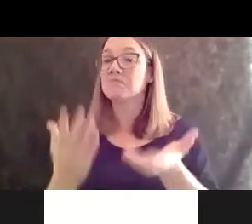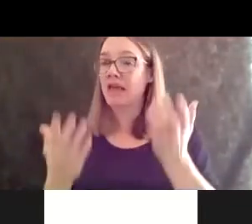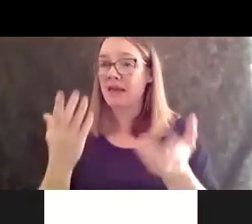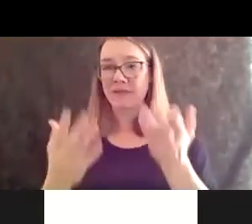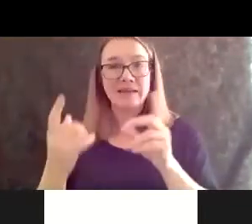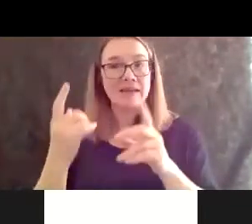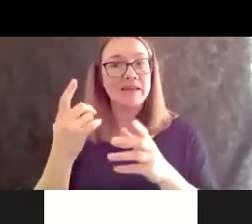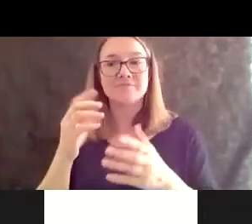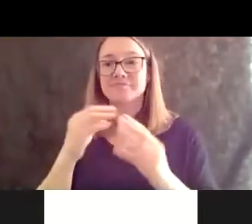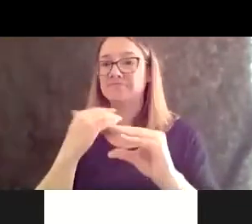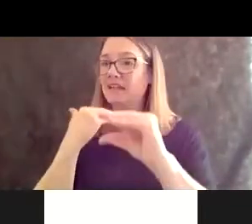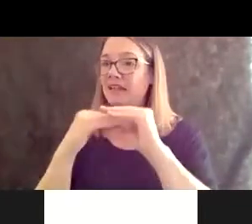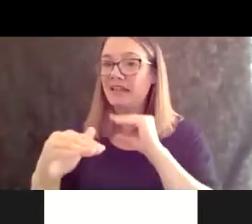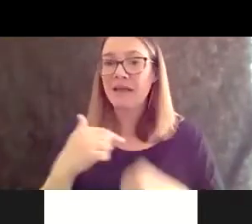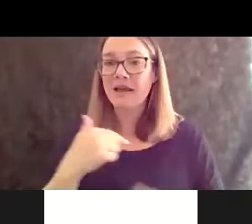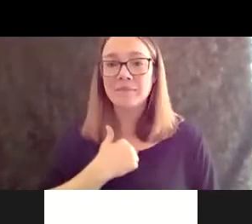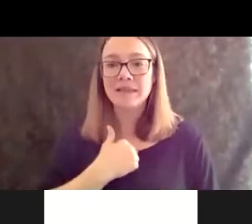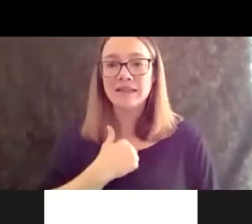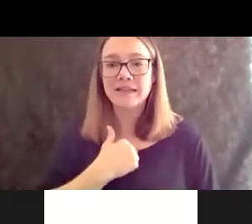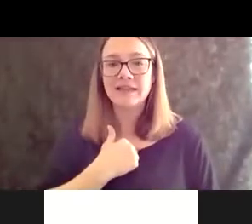ahead and send me an email at